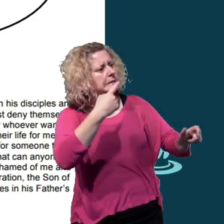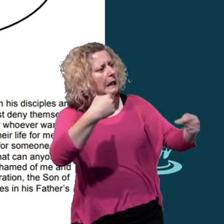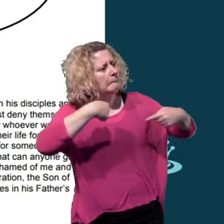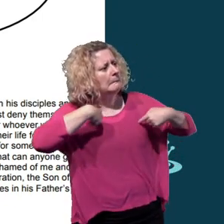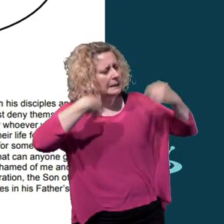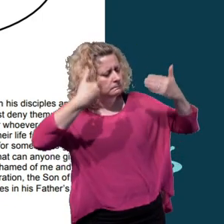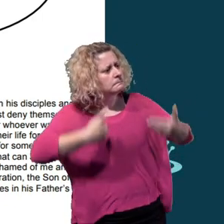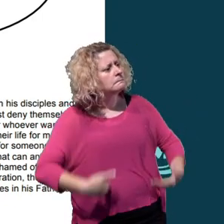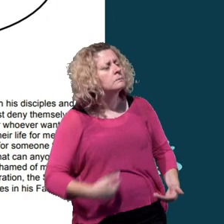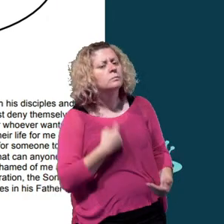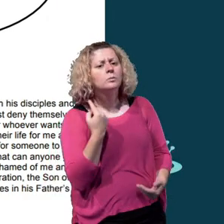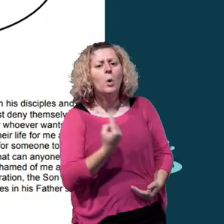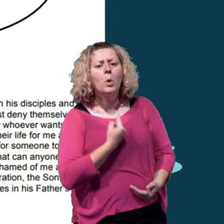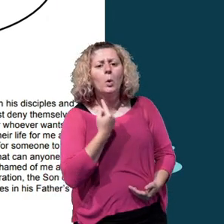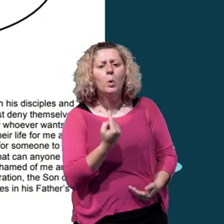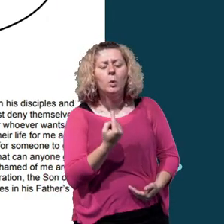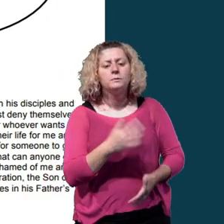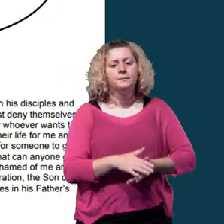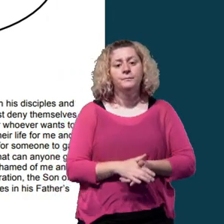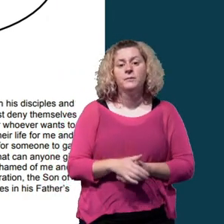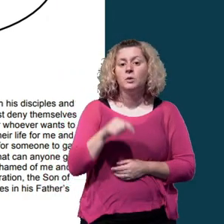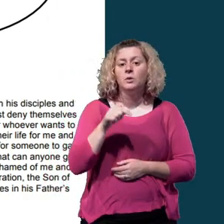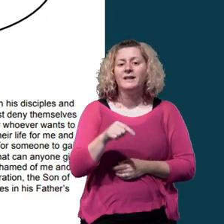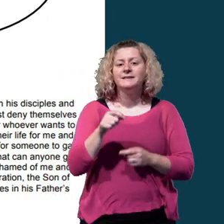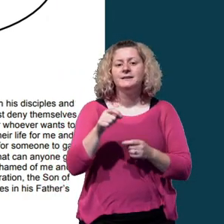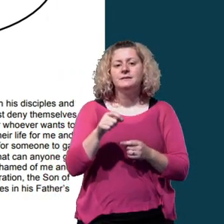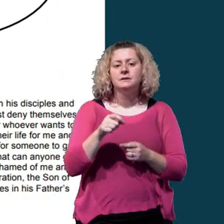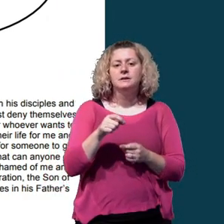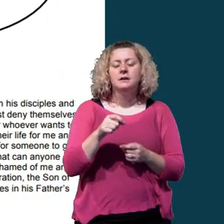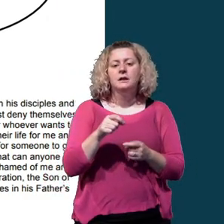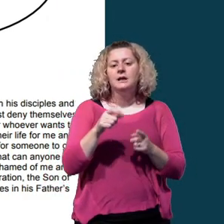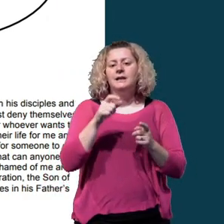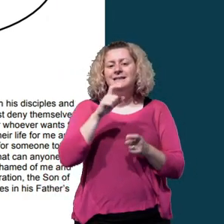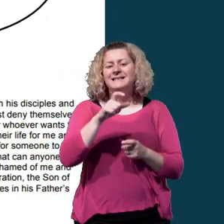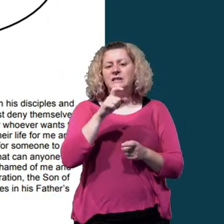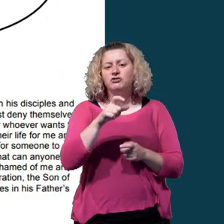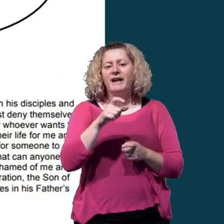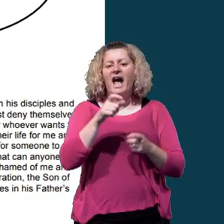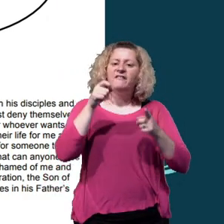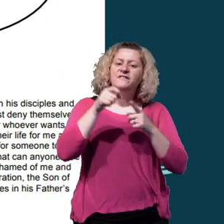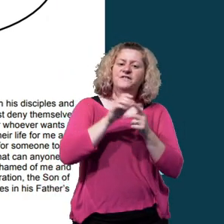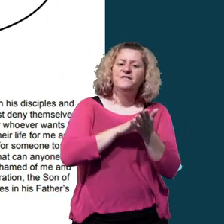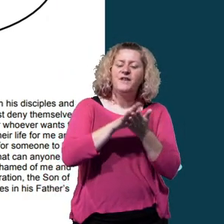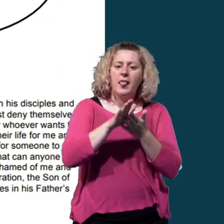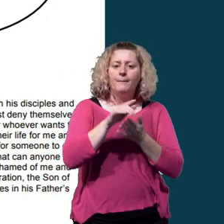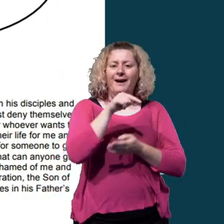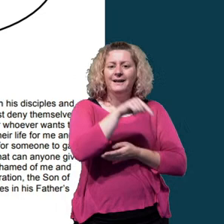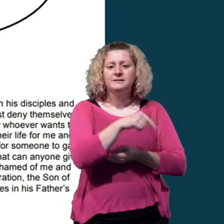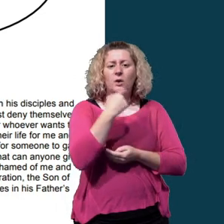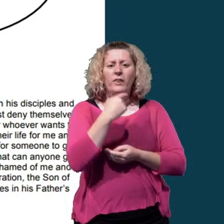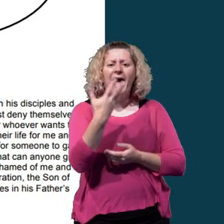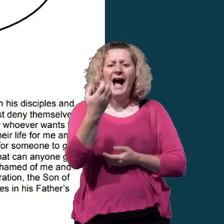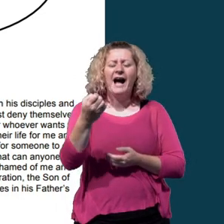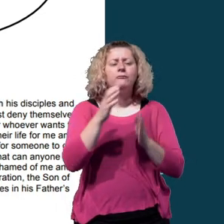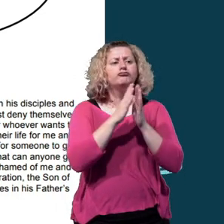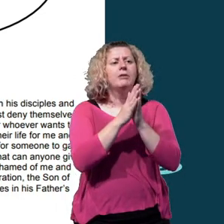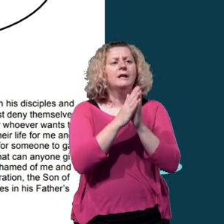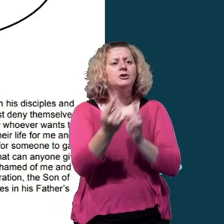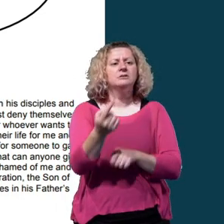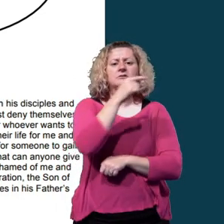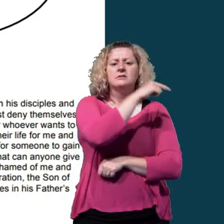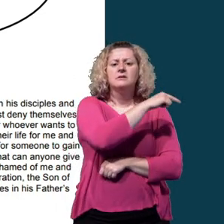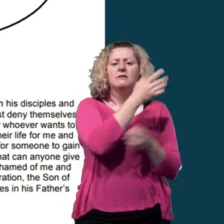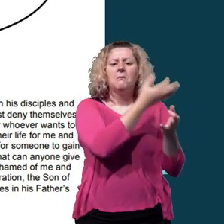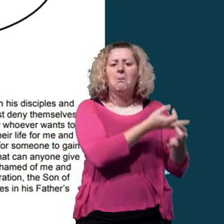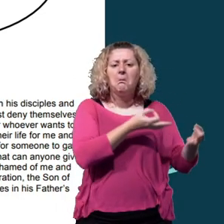So it's a center of religions. So he's standing there and the Buddhist and the Hindu temples are behind him. It's all the different religions,